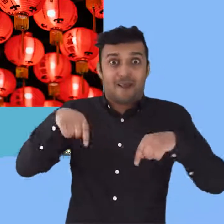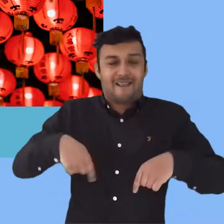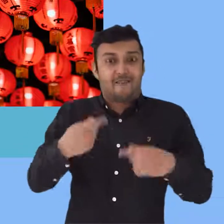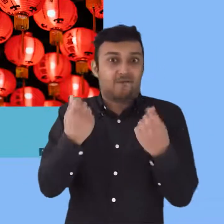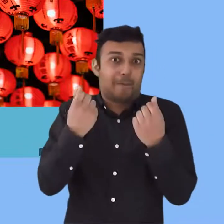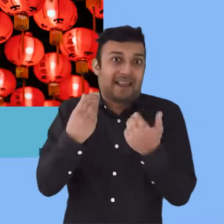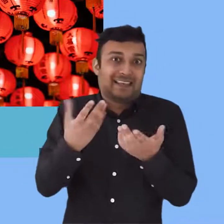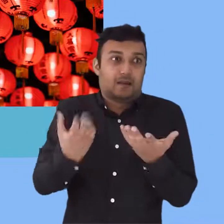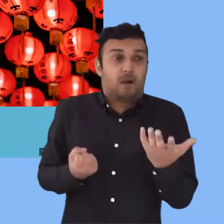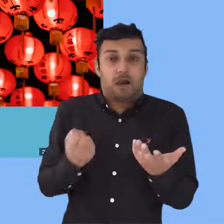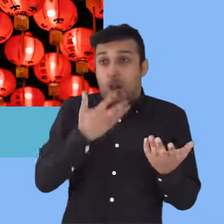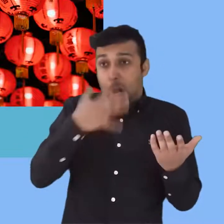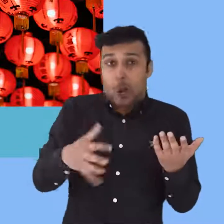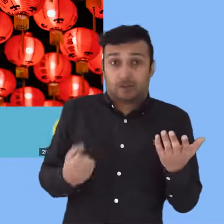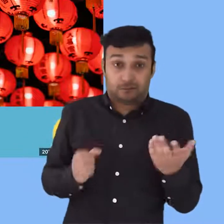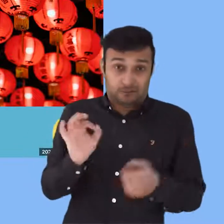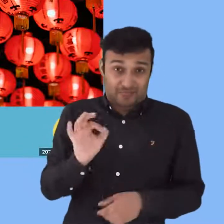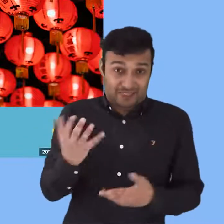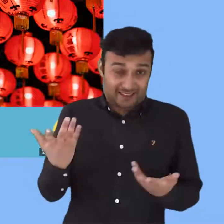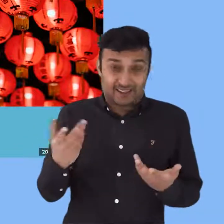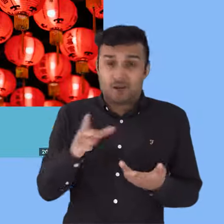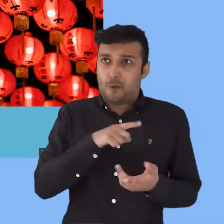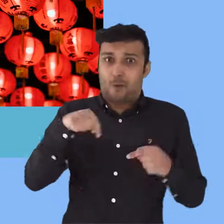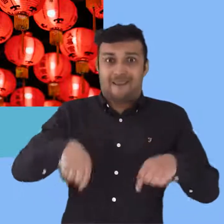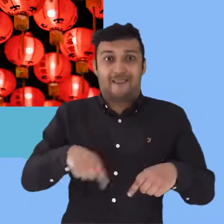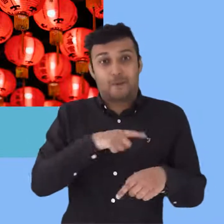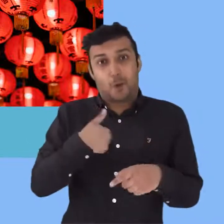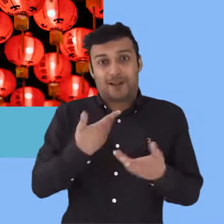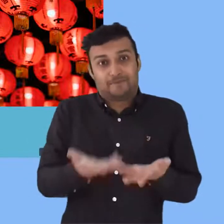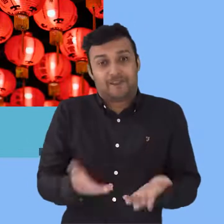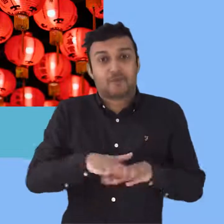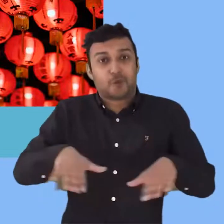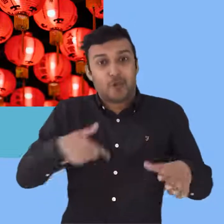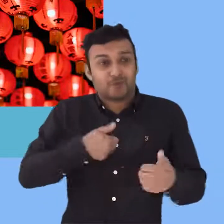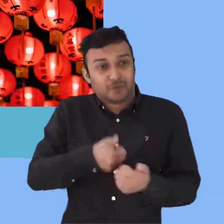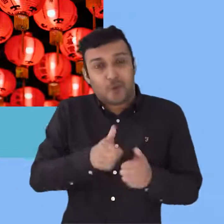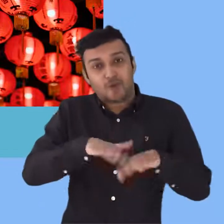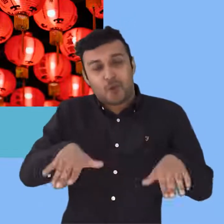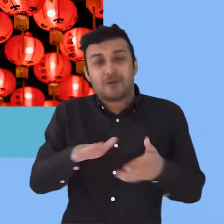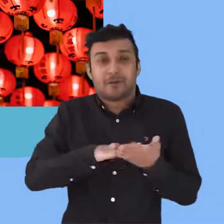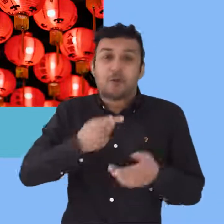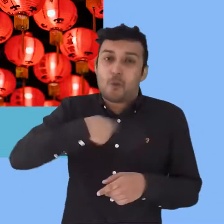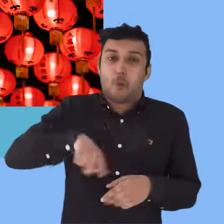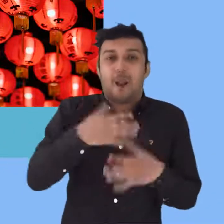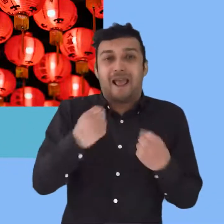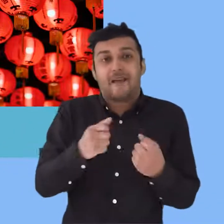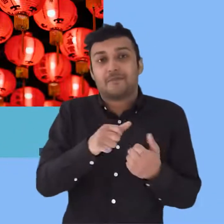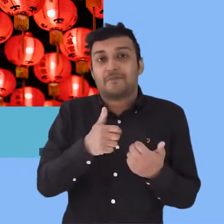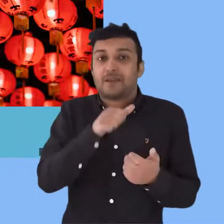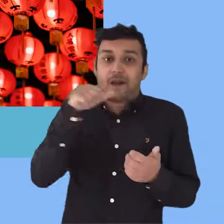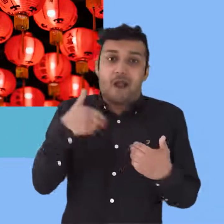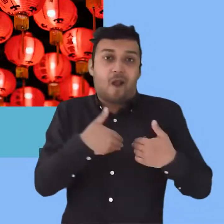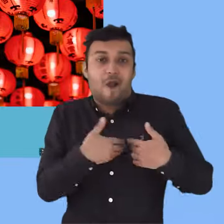here to serve our children. That's why we've chosen this particular profession, isn't it? So we all come in with good intentions.